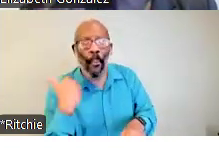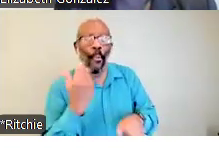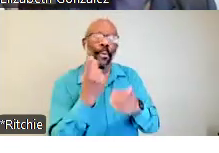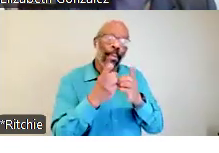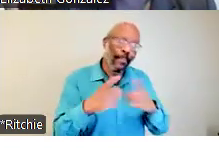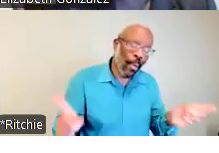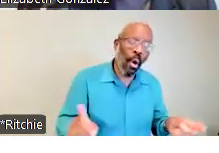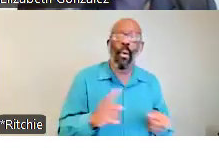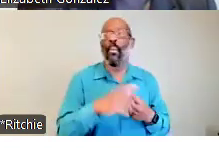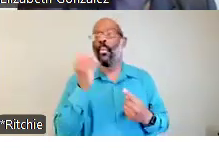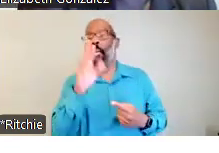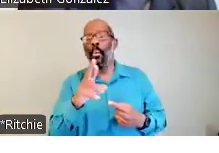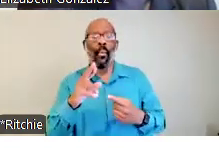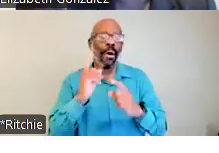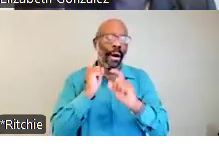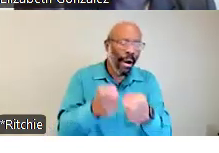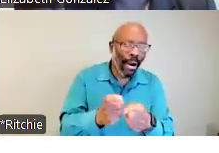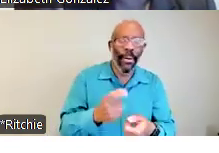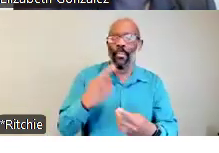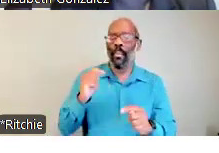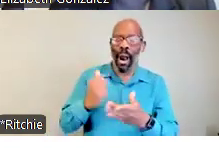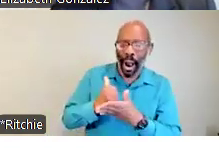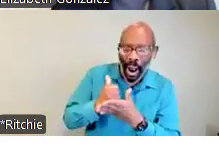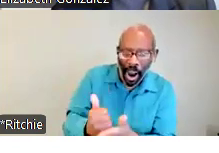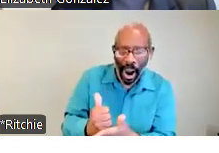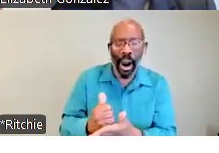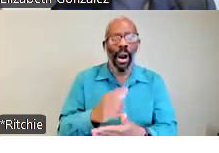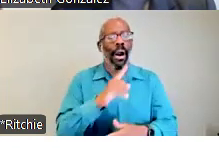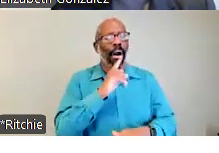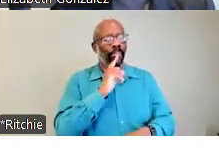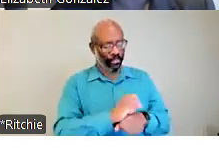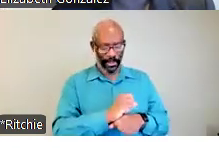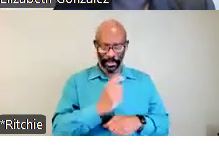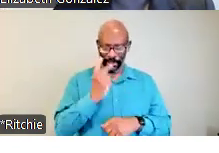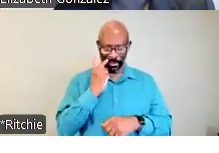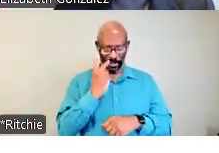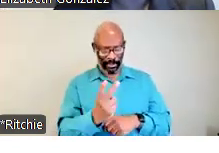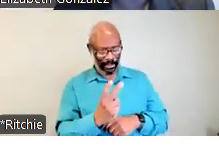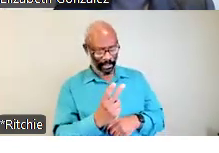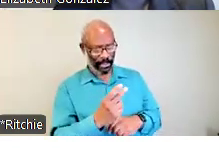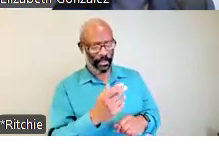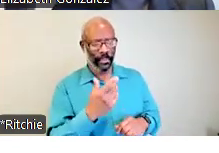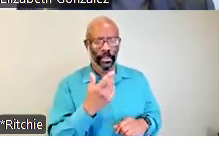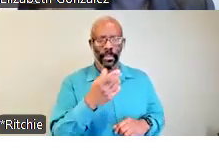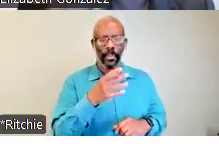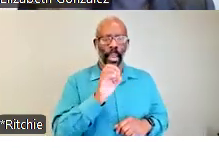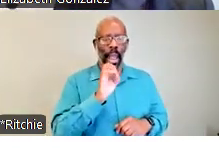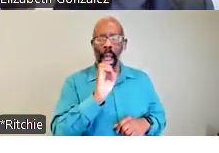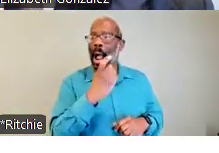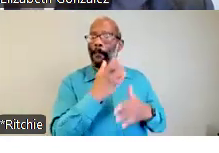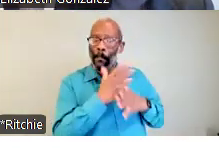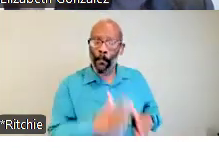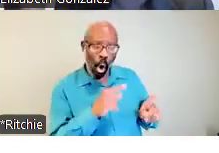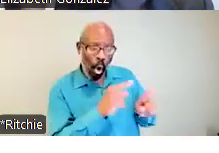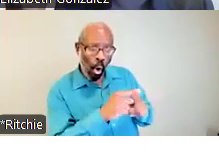and see that the ex-spouse who received the home and didn't